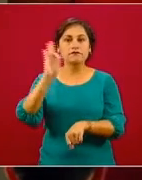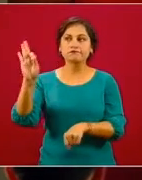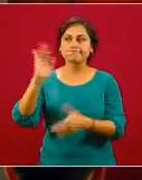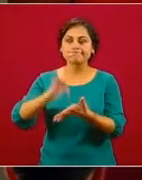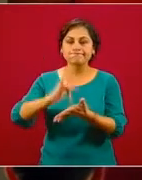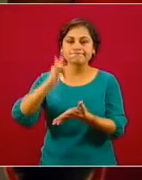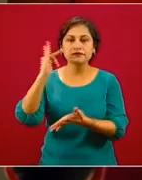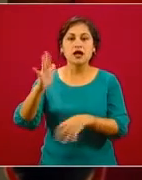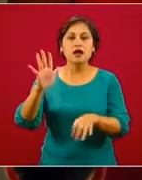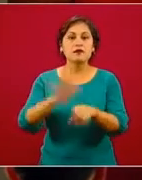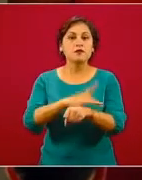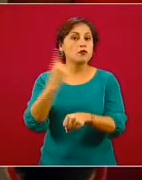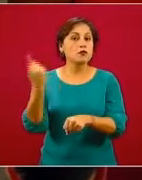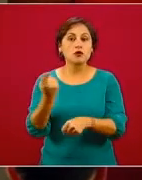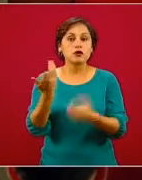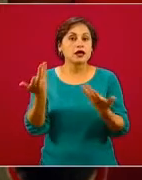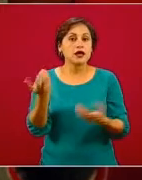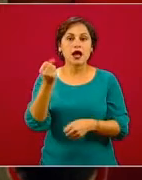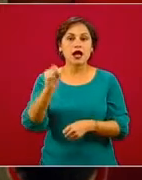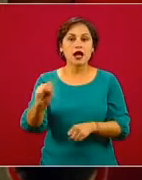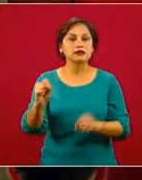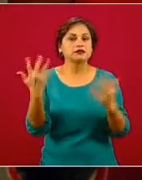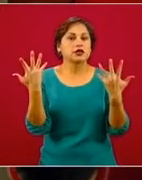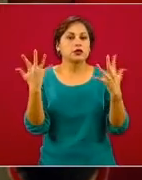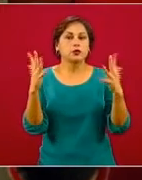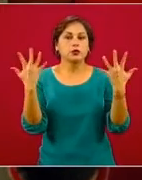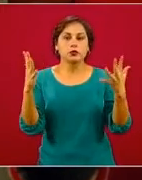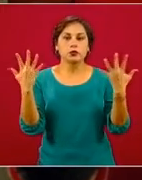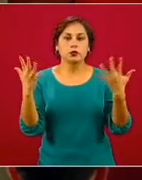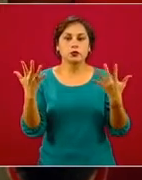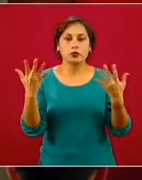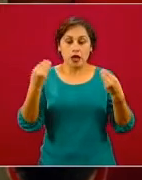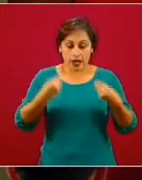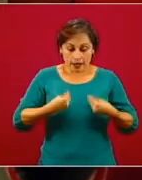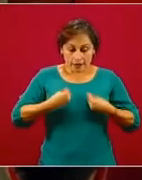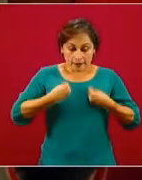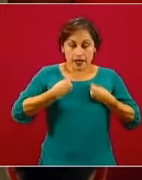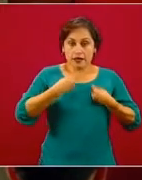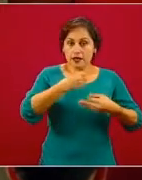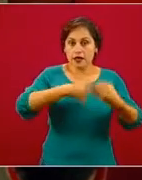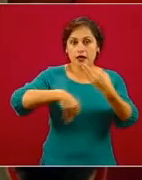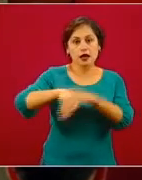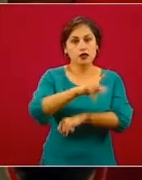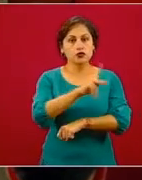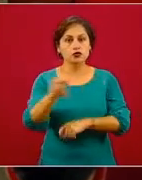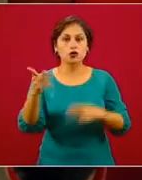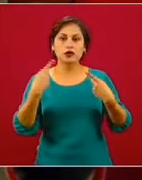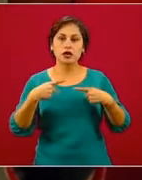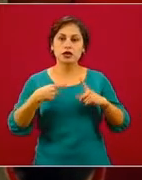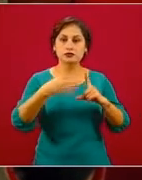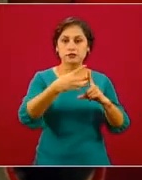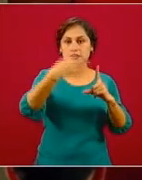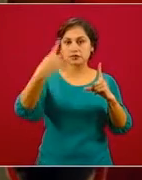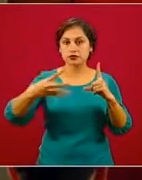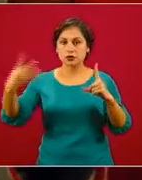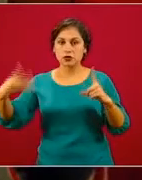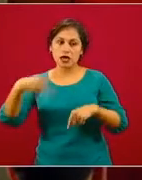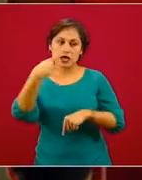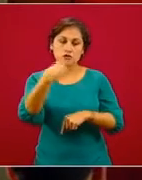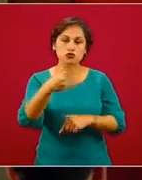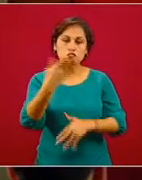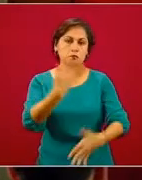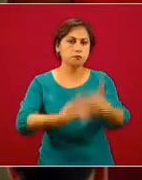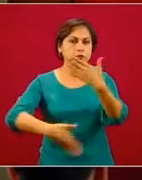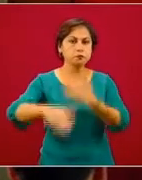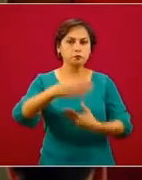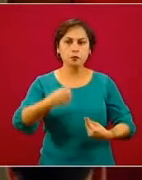we're commemorating. So we're celebrating life, the life of people in the LGBTQ community, and as well